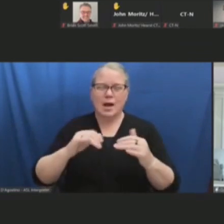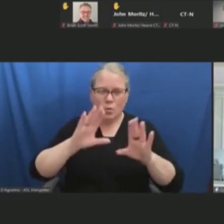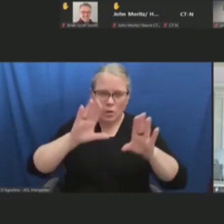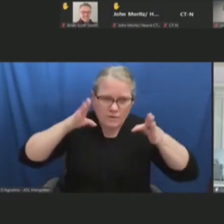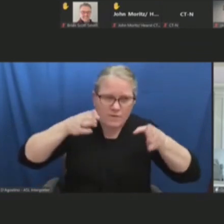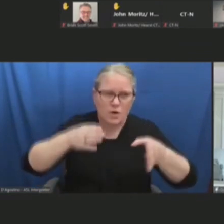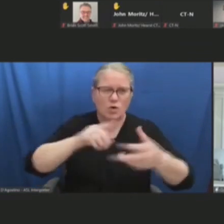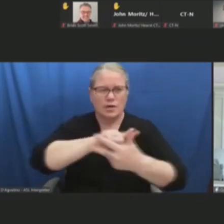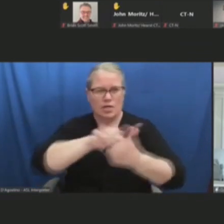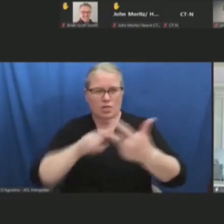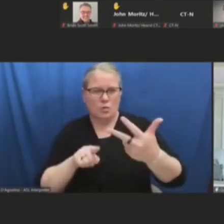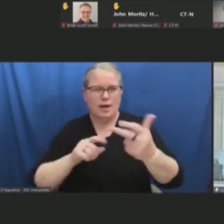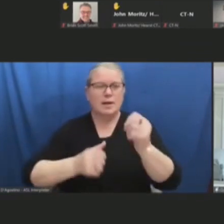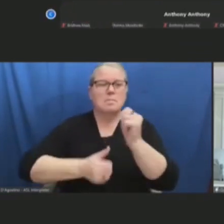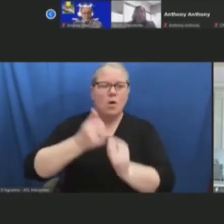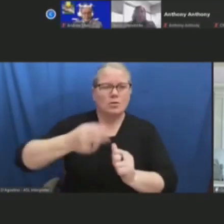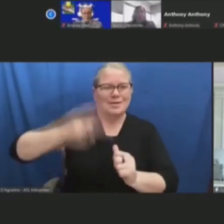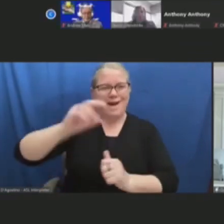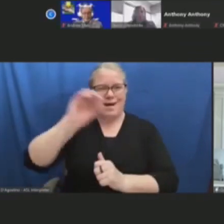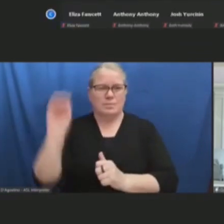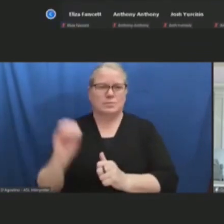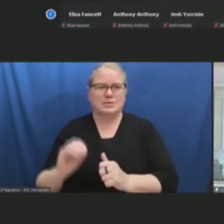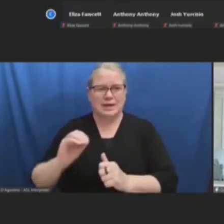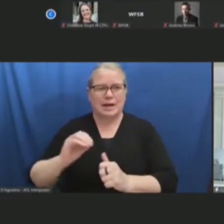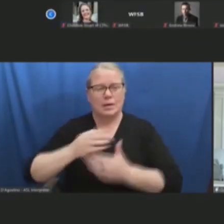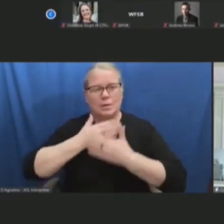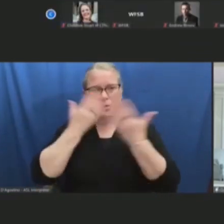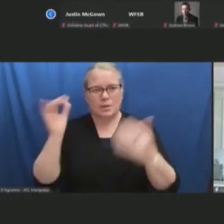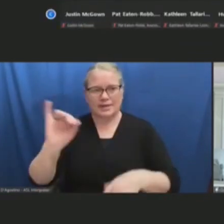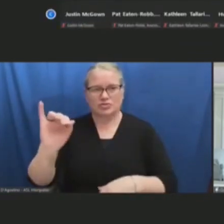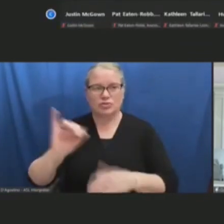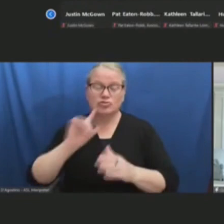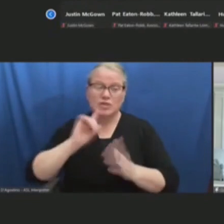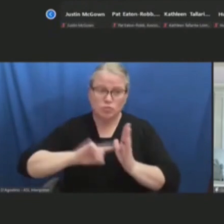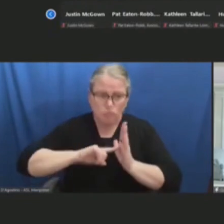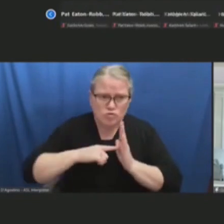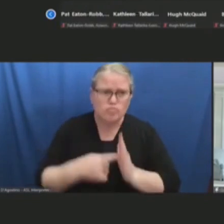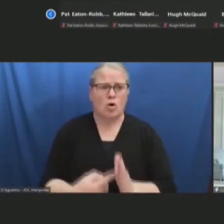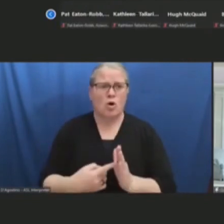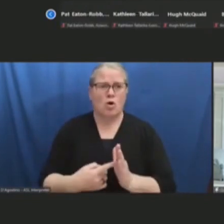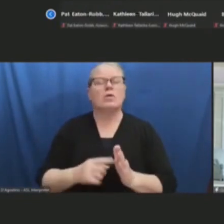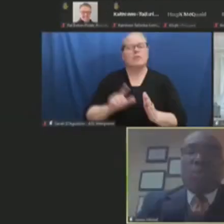areas, just to get the ball moving. Eventually, we will expand beyond